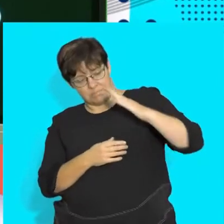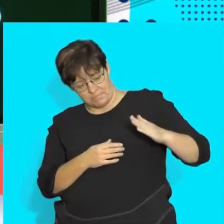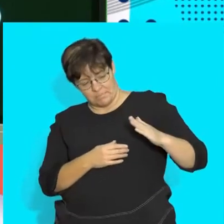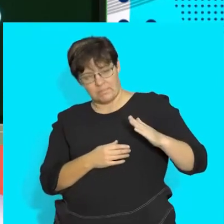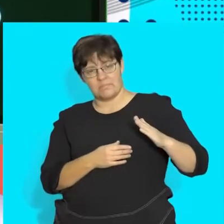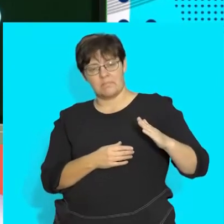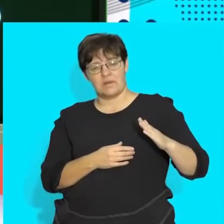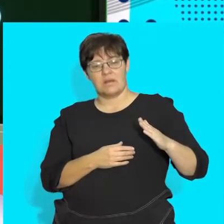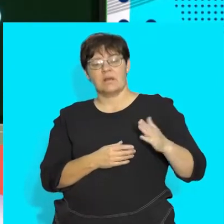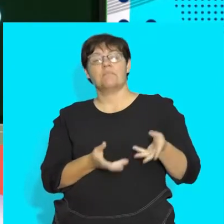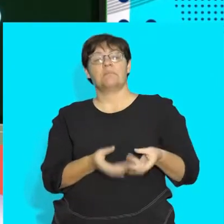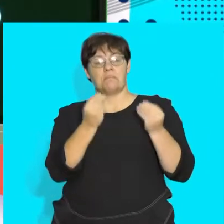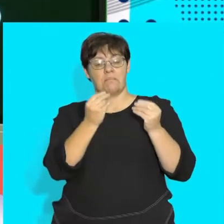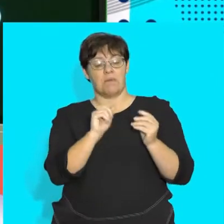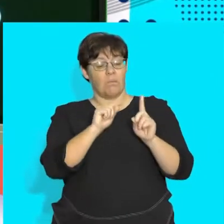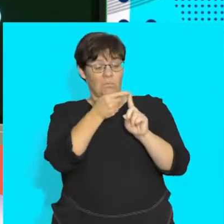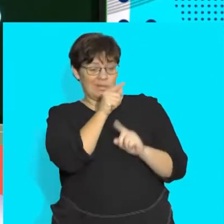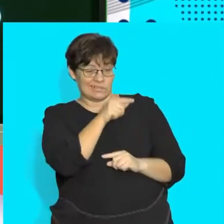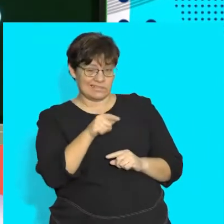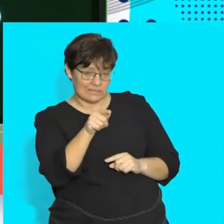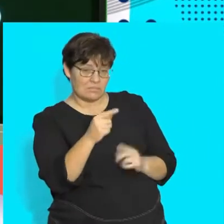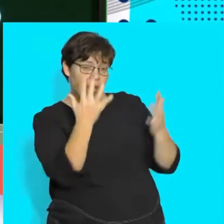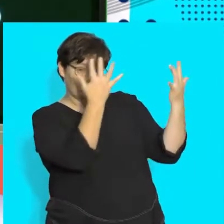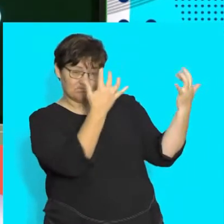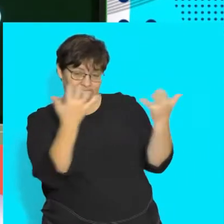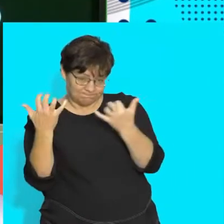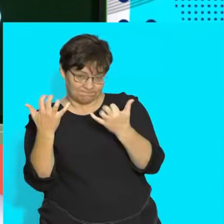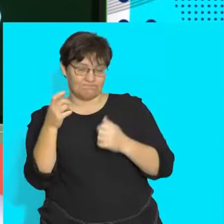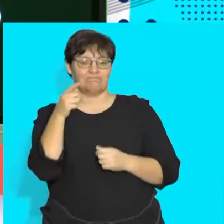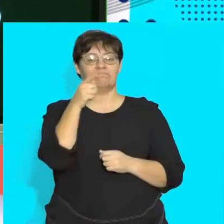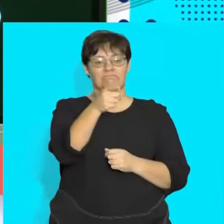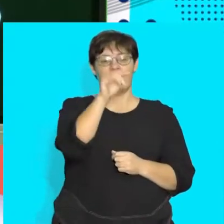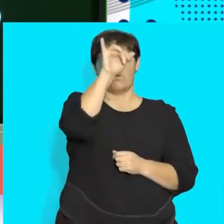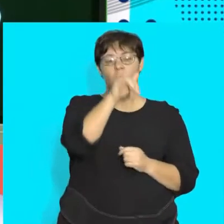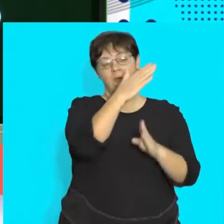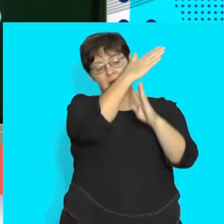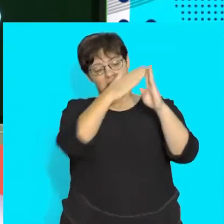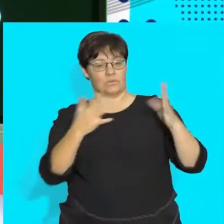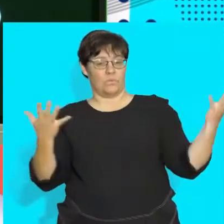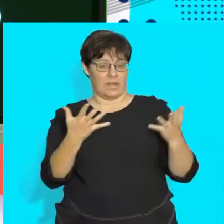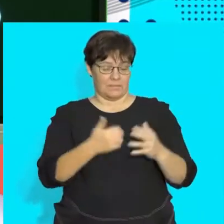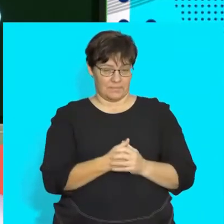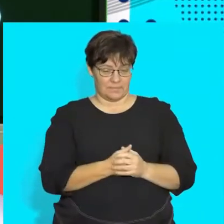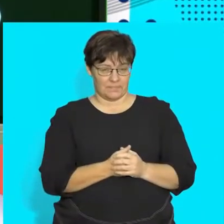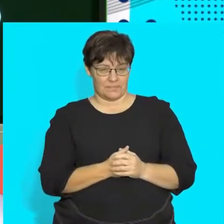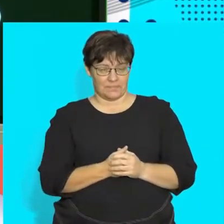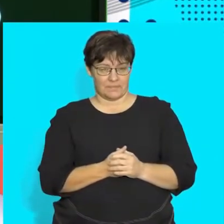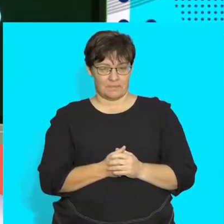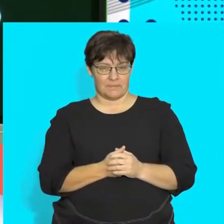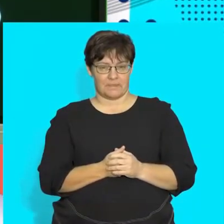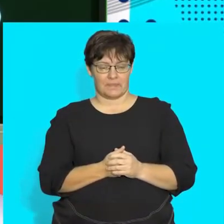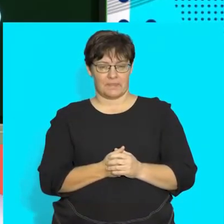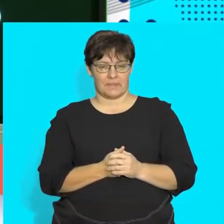then I'm going to sub in the point to calculate or to determine what the y-cut is. All right.